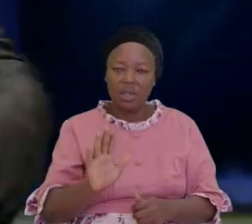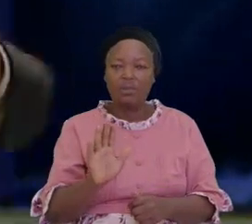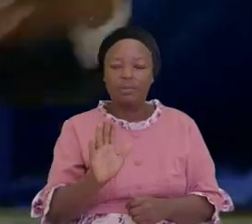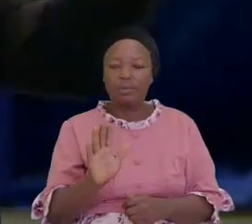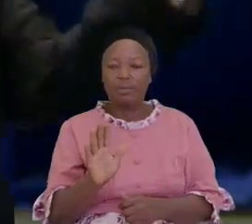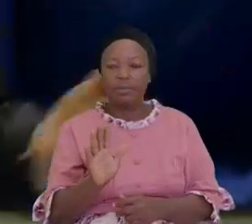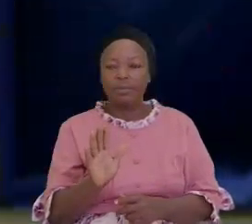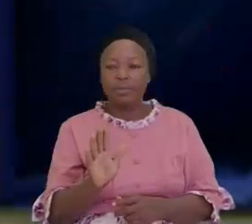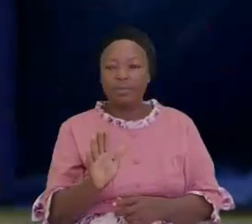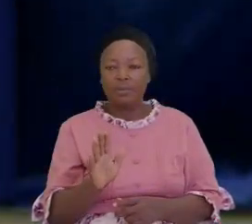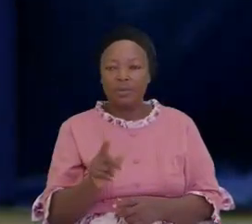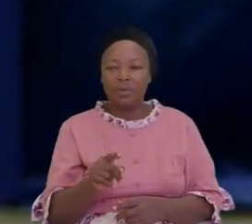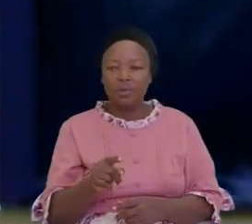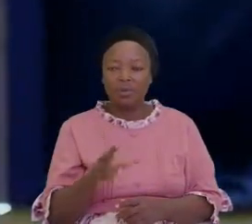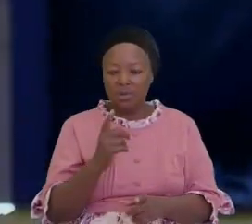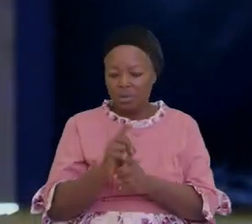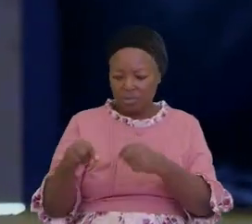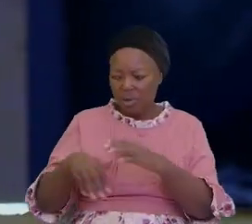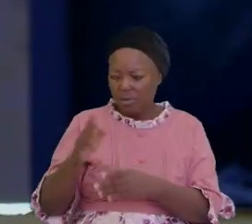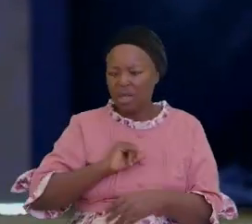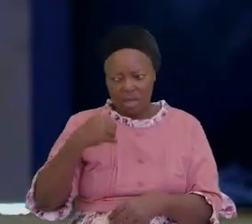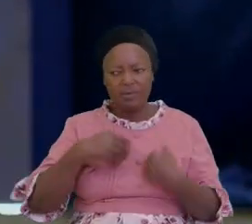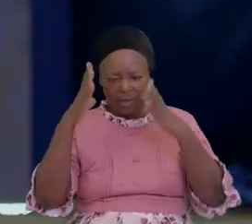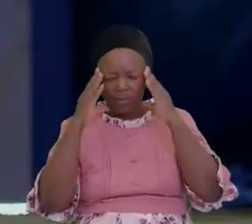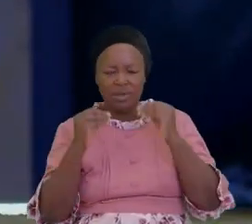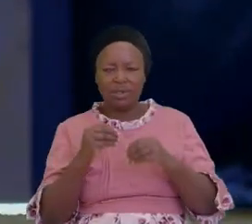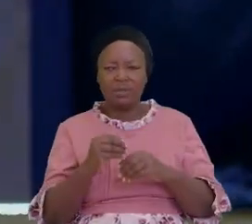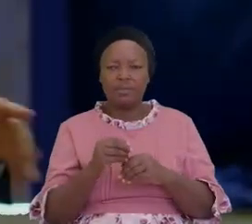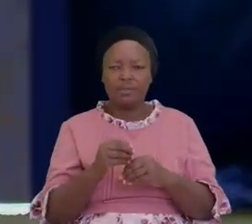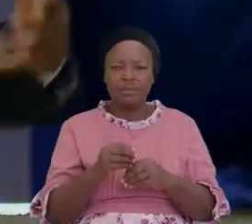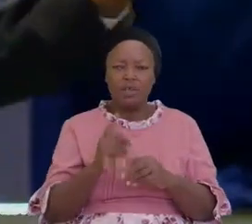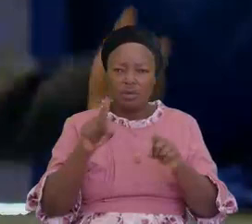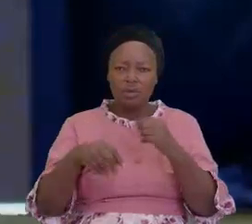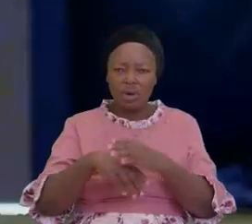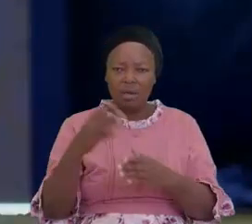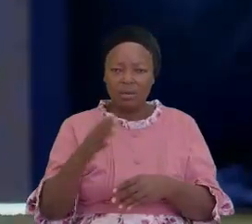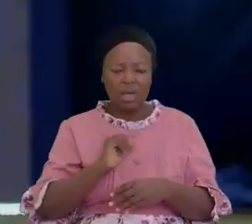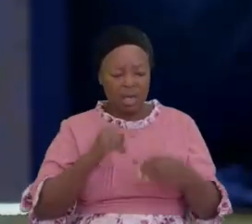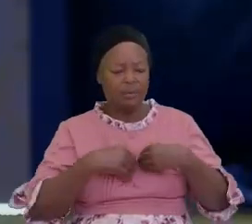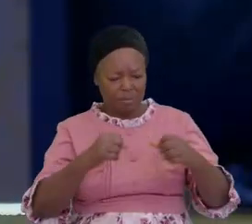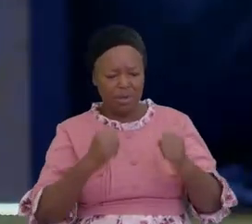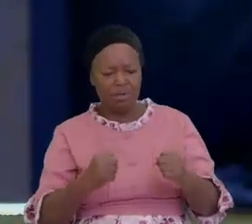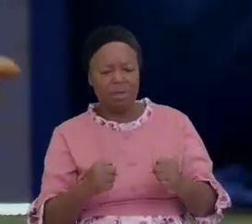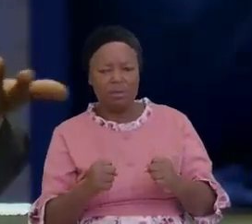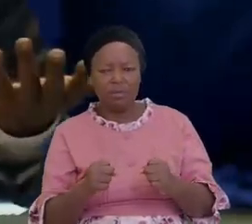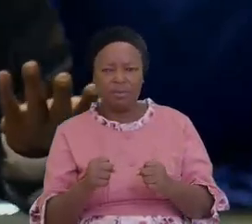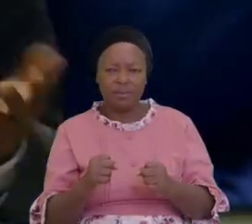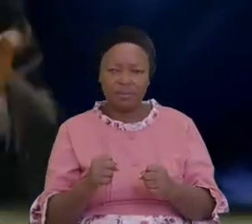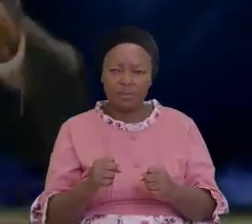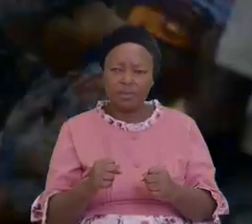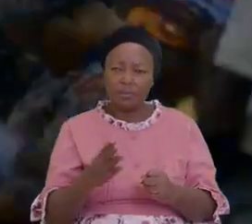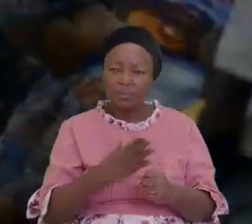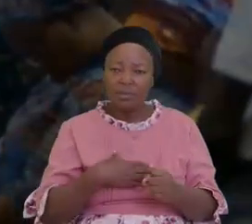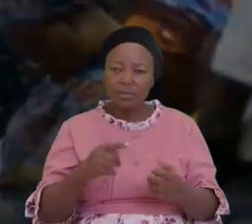If you just go out, I have experience. You go out, I have power. And the